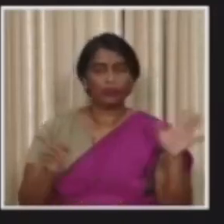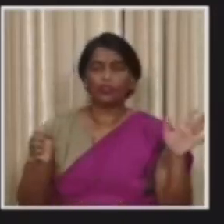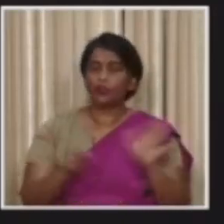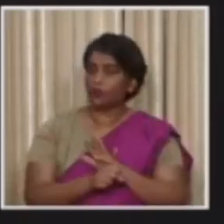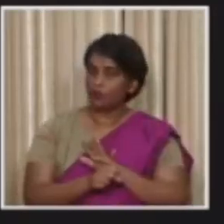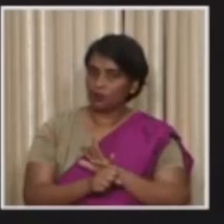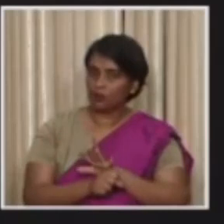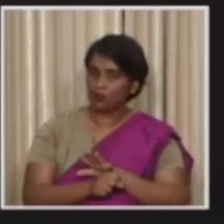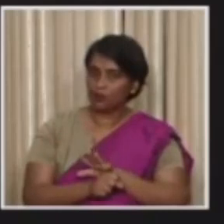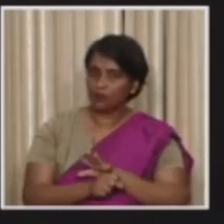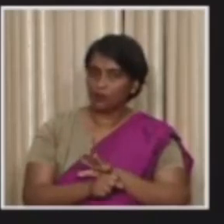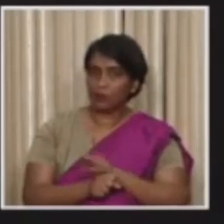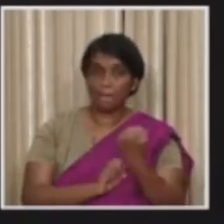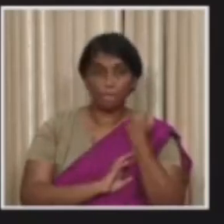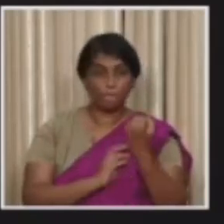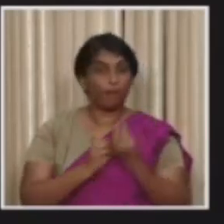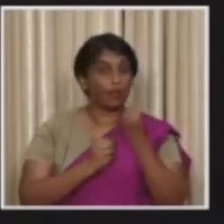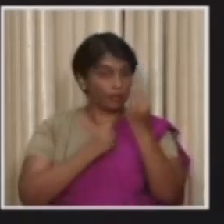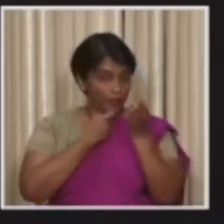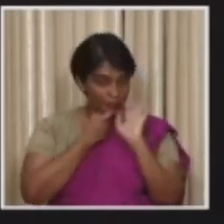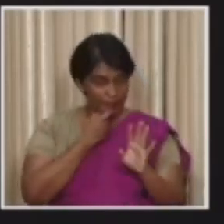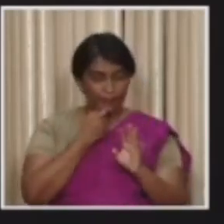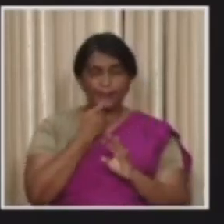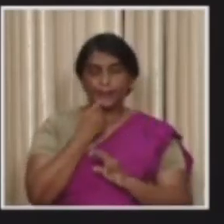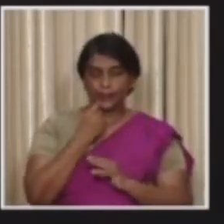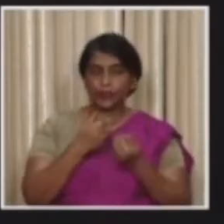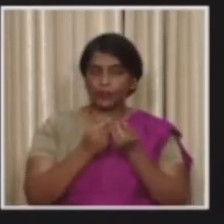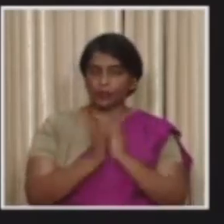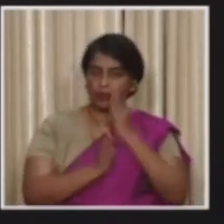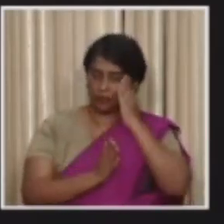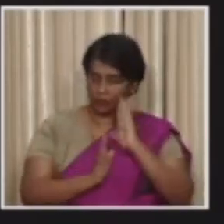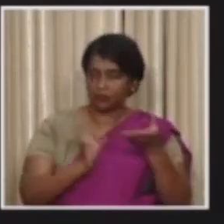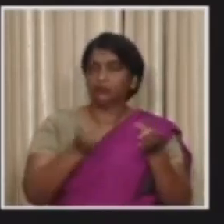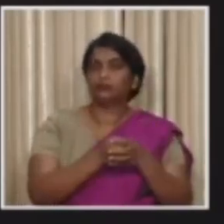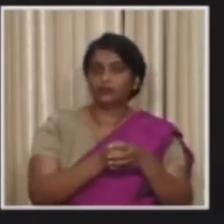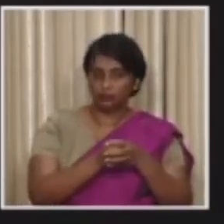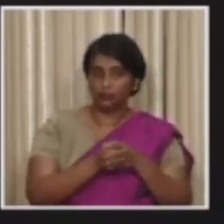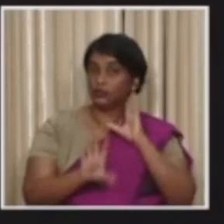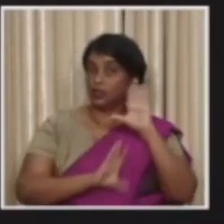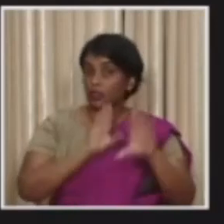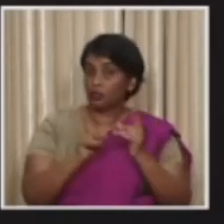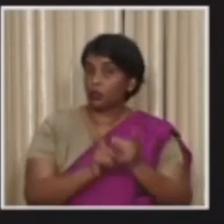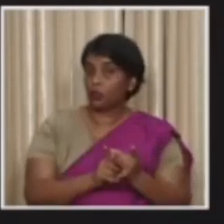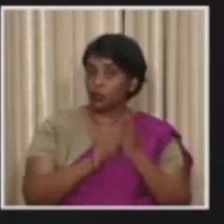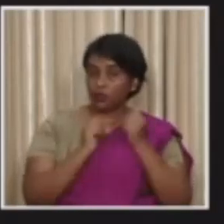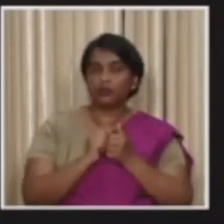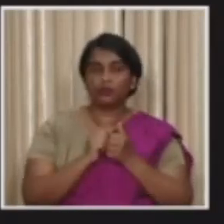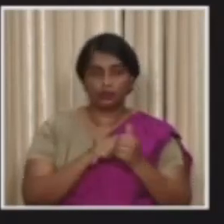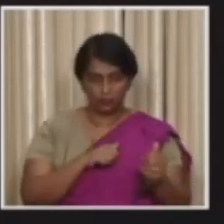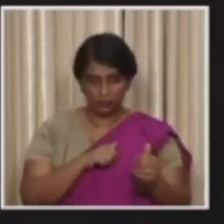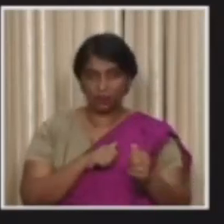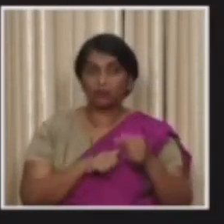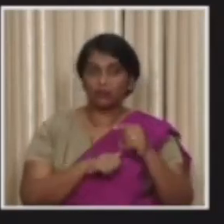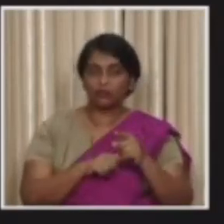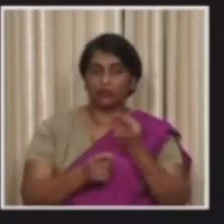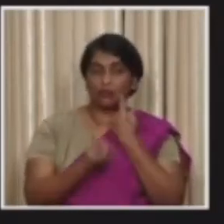sampurna balaya laba dennata ona swadhinawa toroturu mata padanam vela